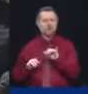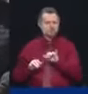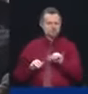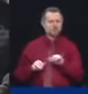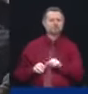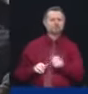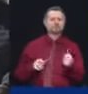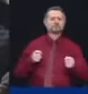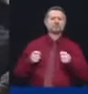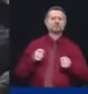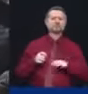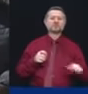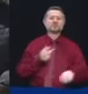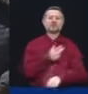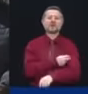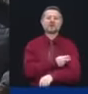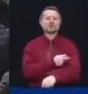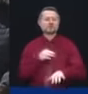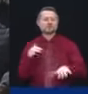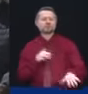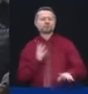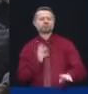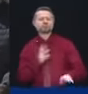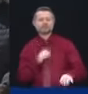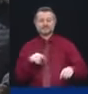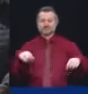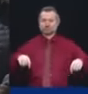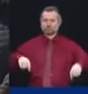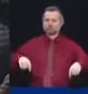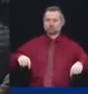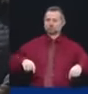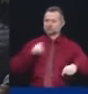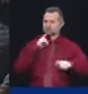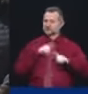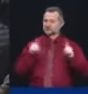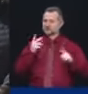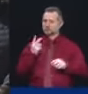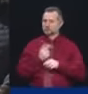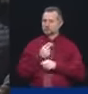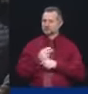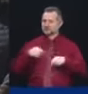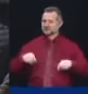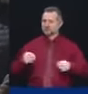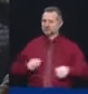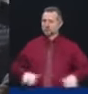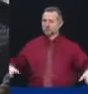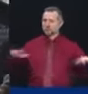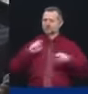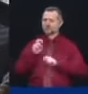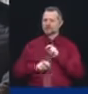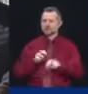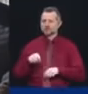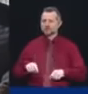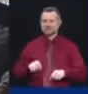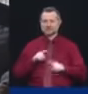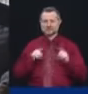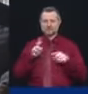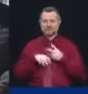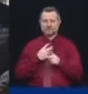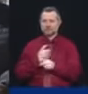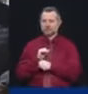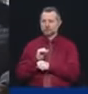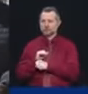facilitating a mass vaccination site, which is not in the normal definition of a fair director. But he has stepped up